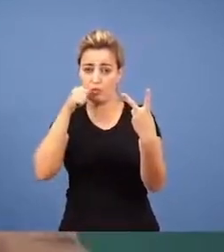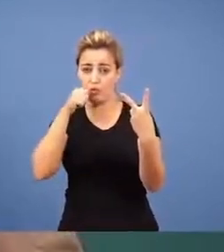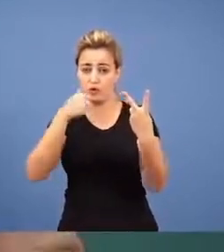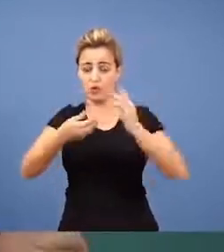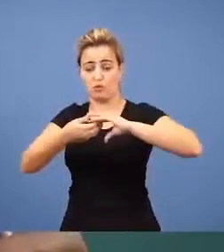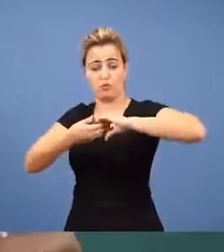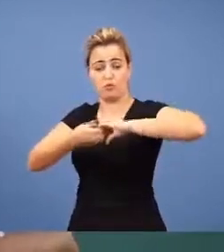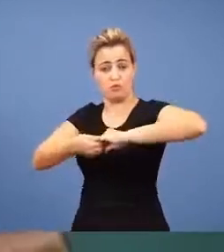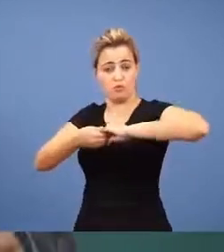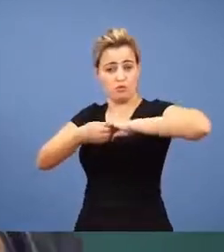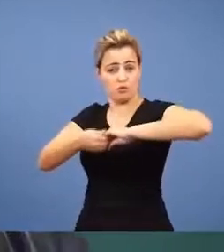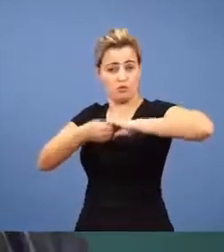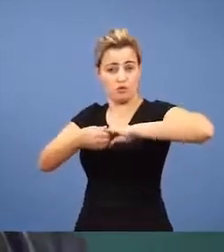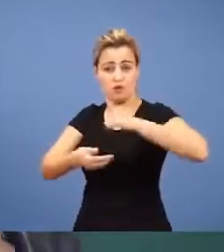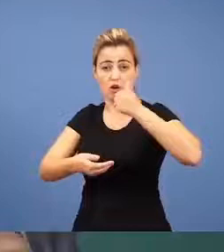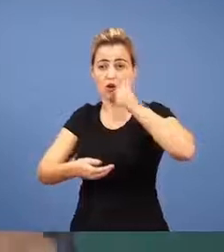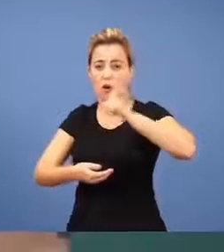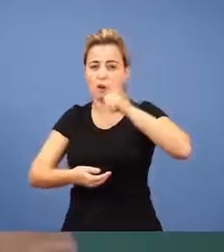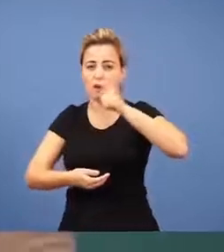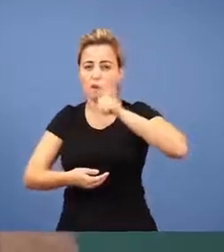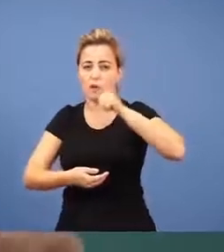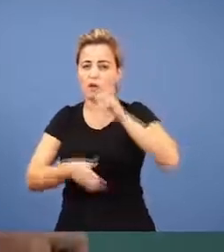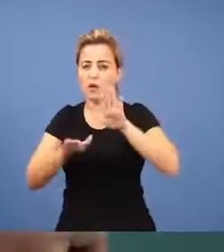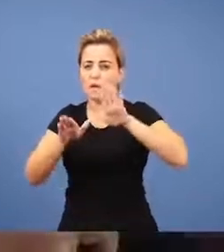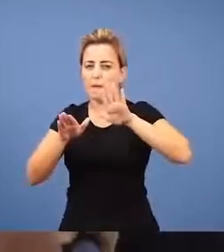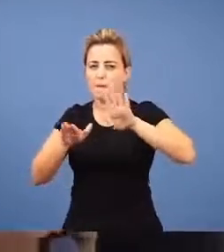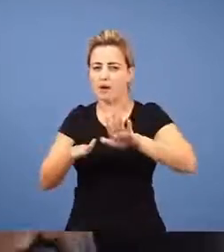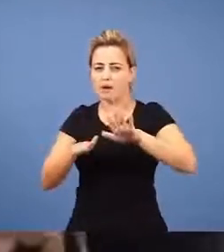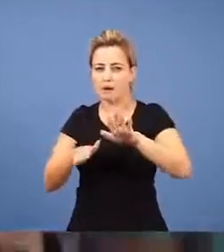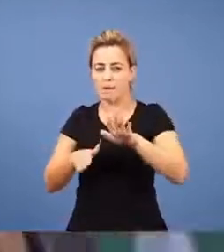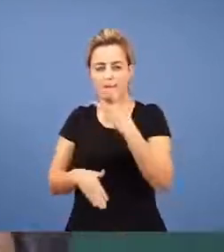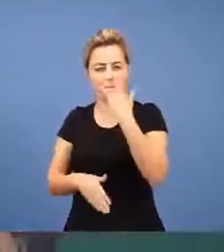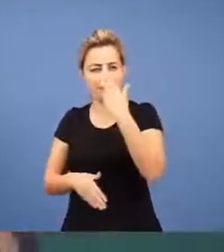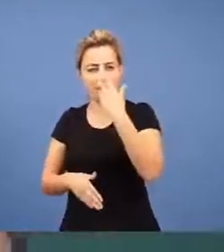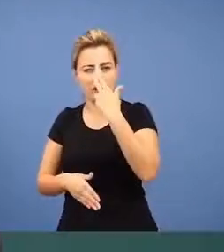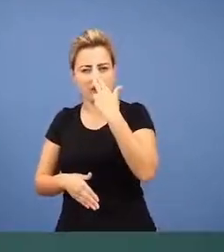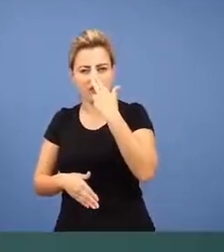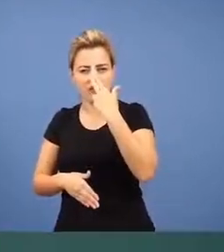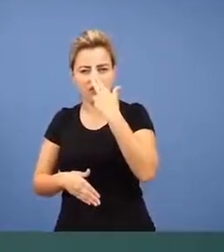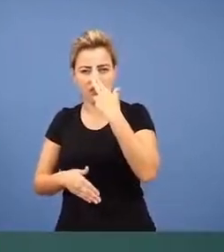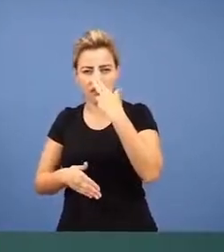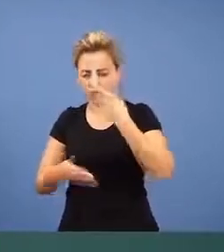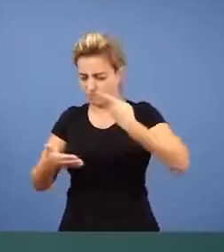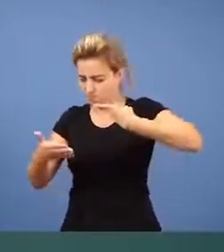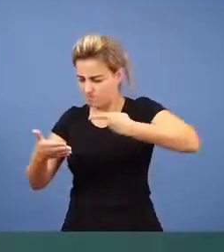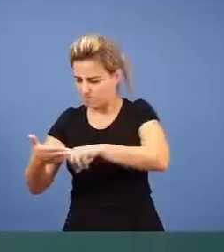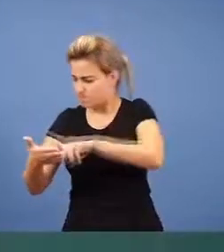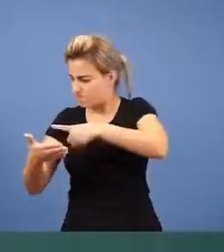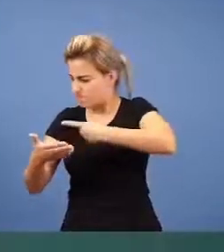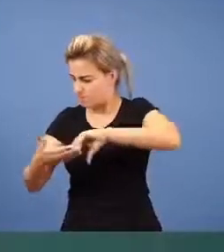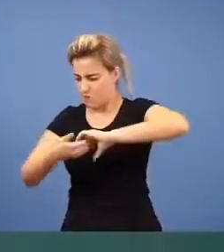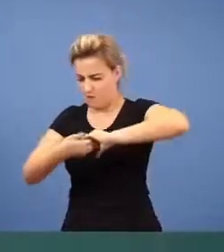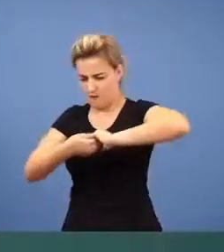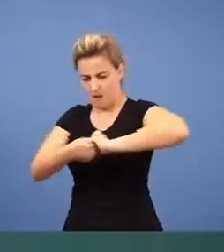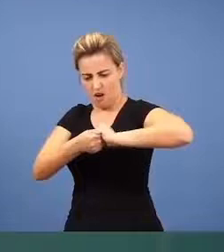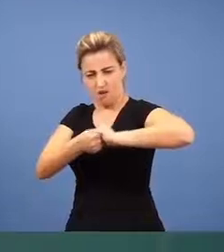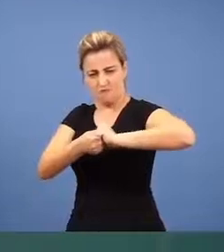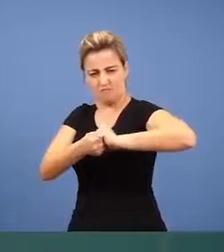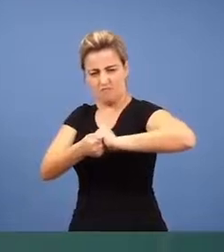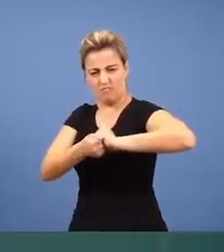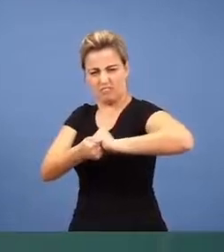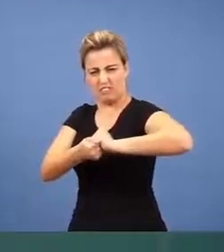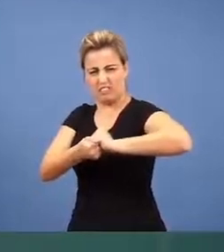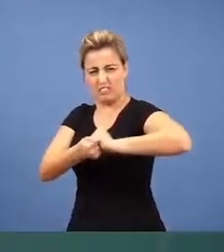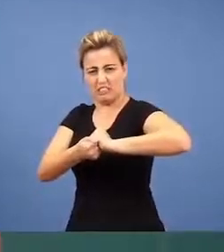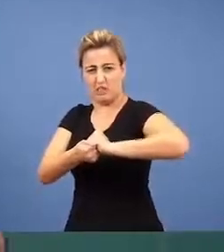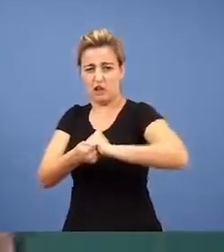man was greeting his wife with the shaking of hand, and he was holding the hand of his wife.